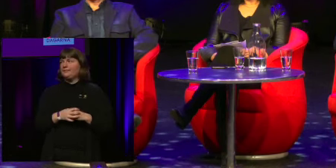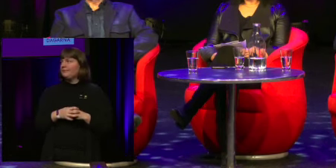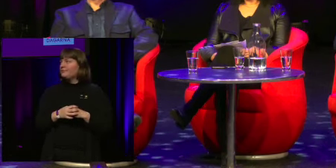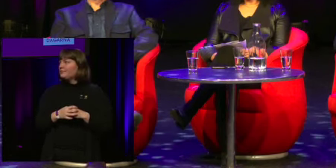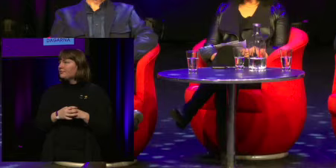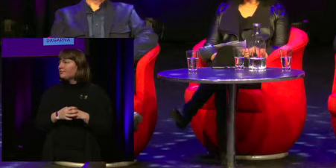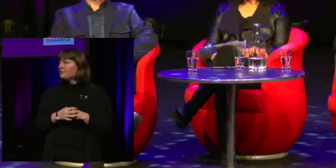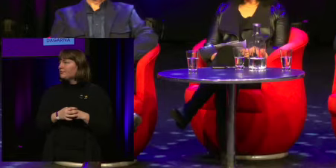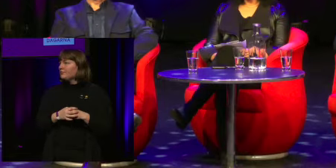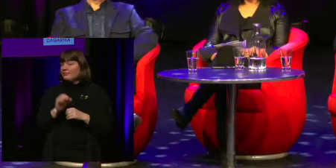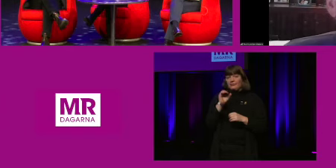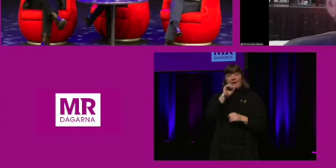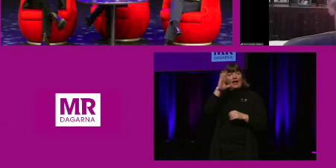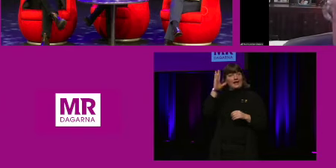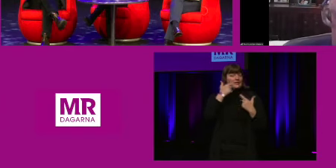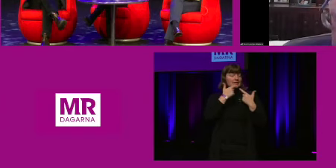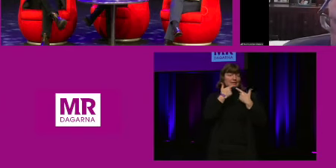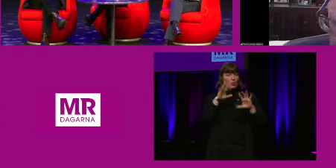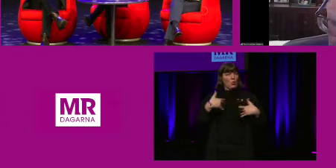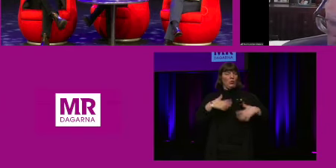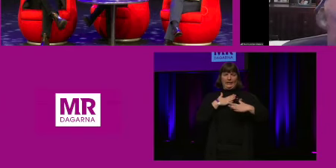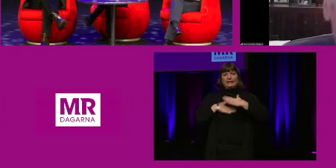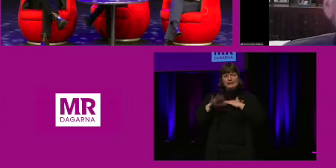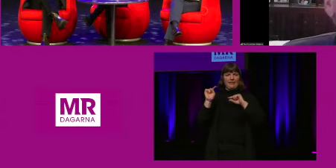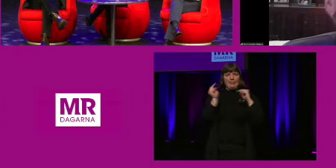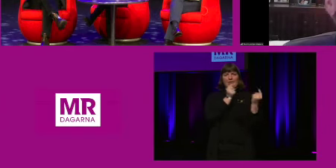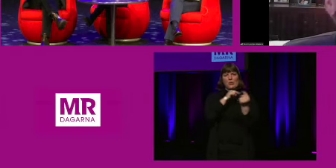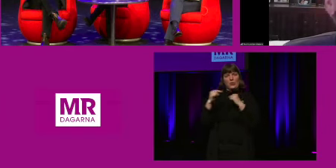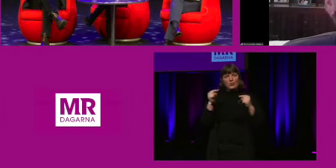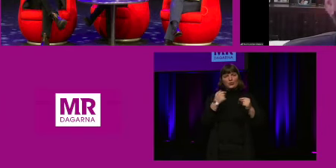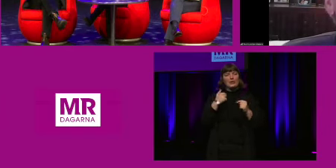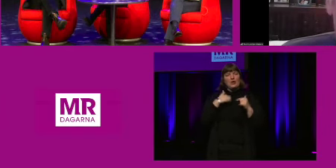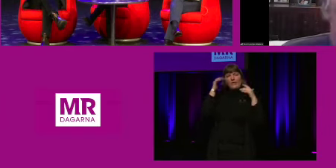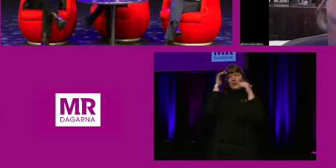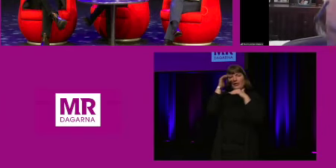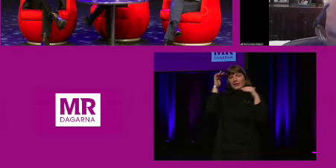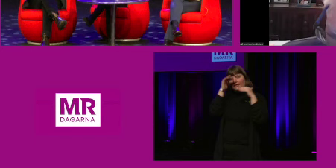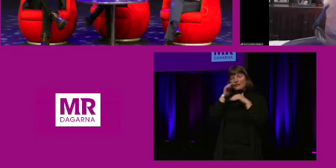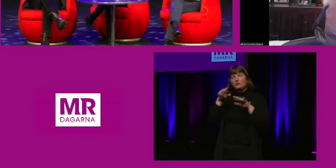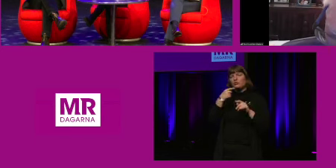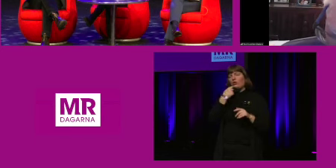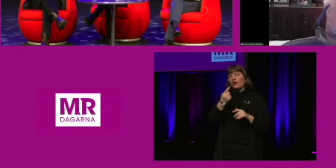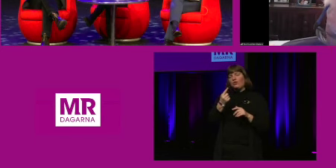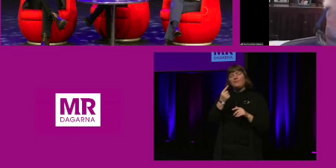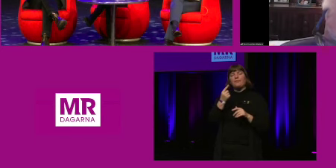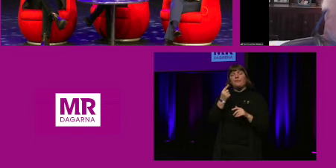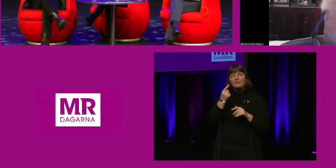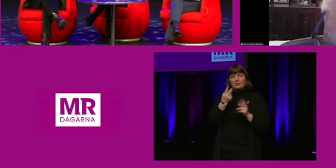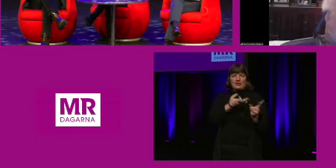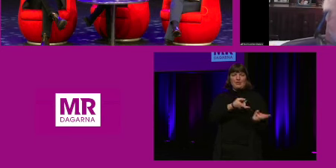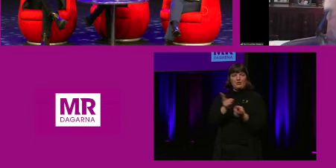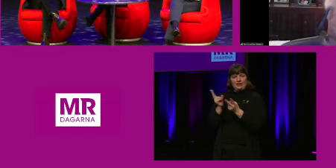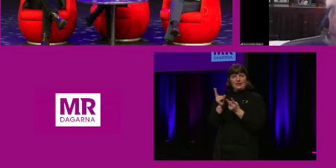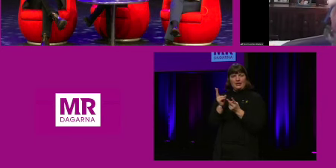Hello, thank you for a very interesting discussion. I'm wondering, because as you're talking about, democracy